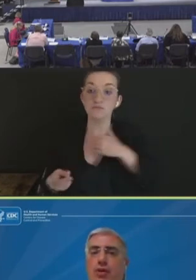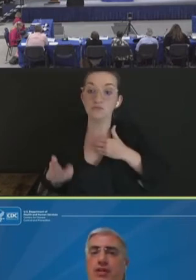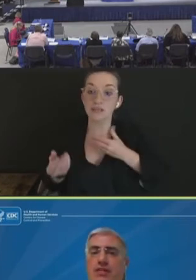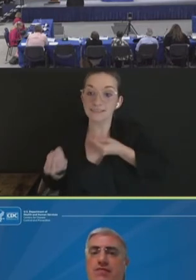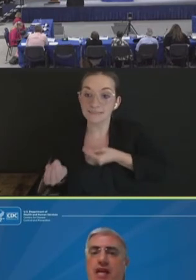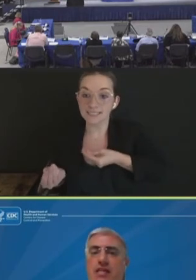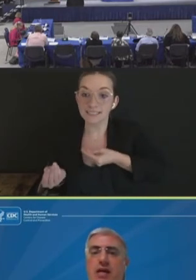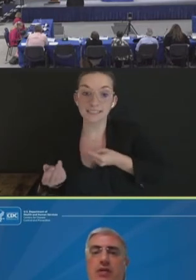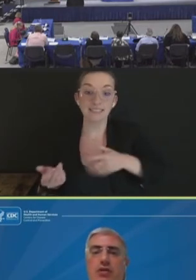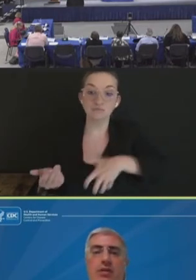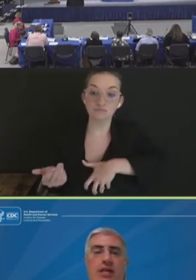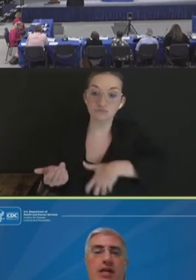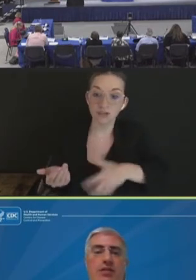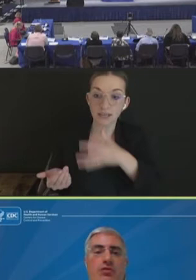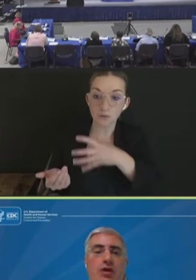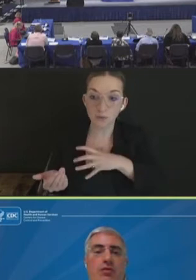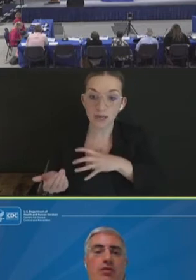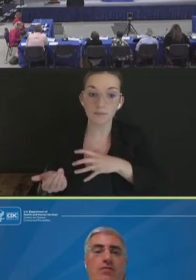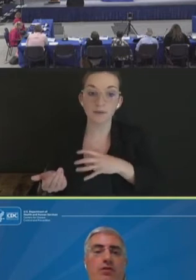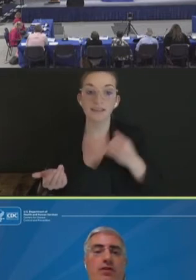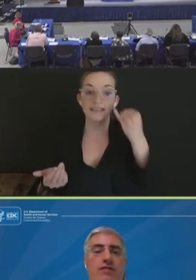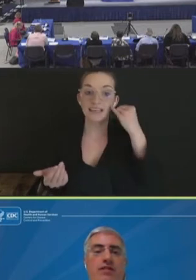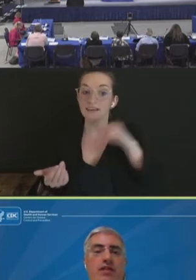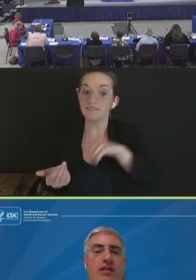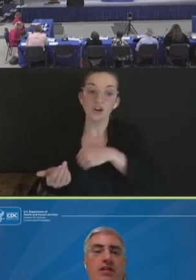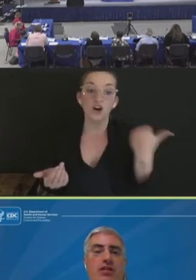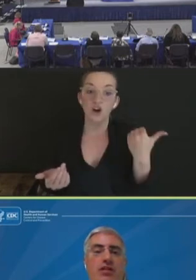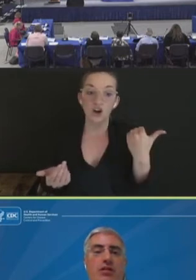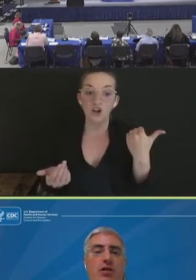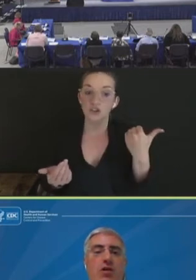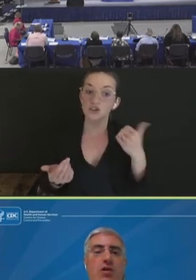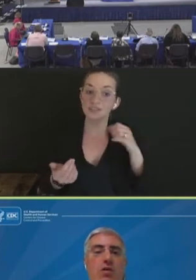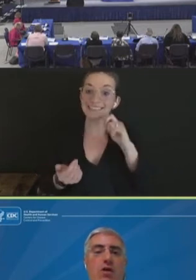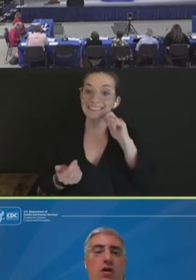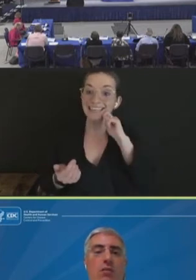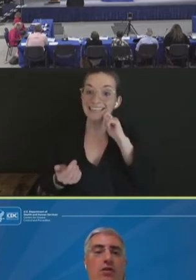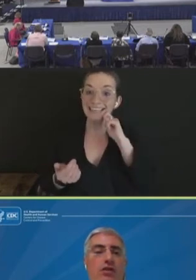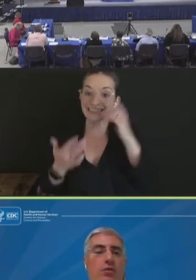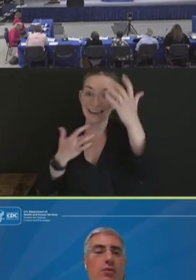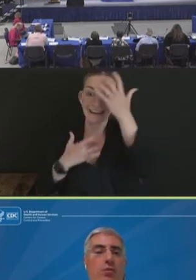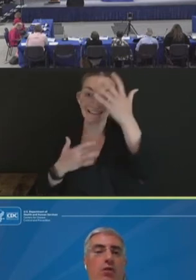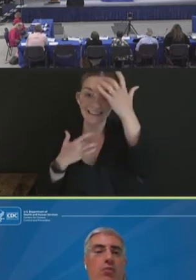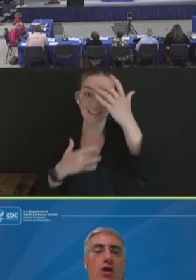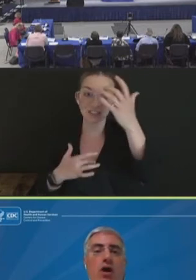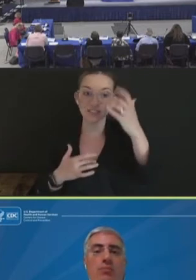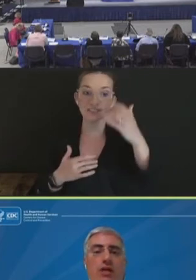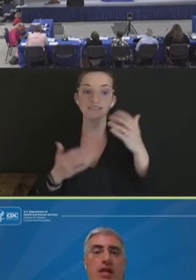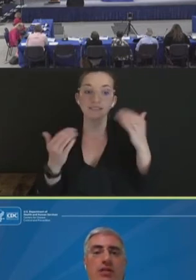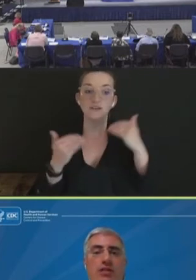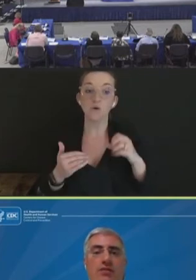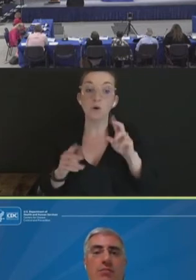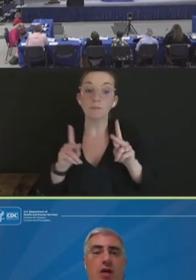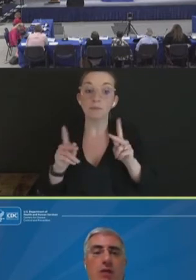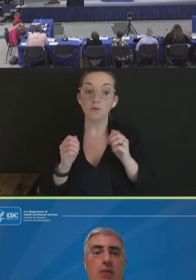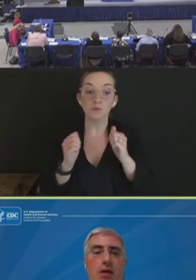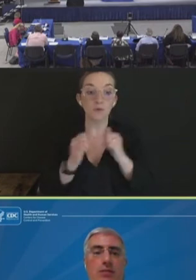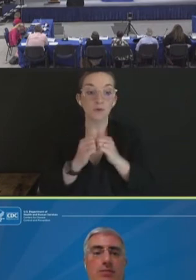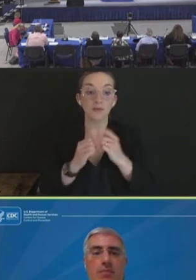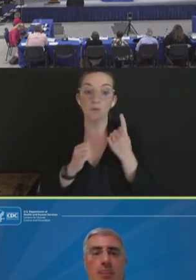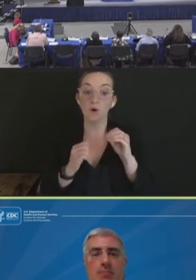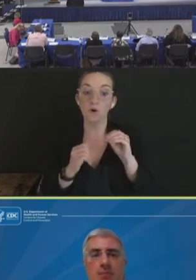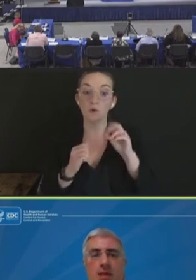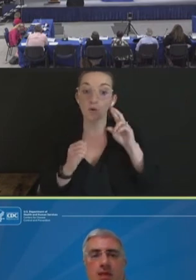or presence of atopic dermatitis or other exfoliative skin conditions, or persons with one or more complications from